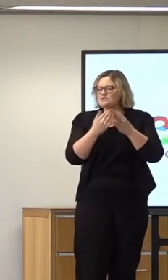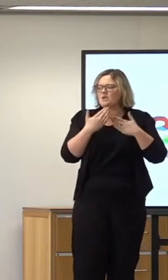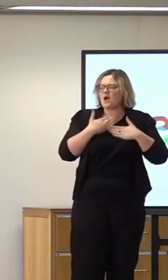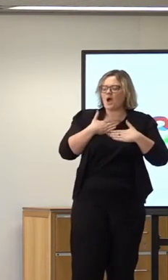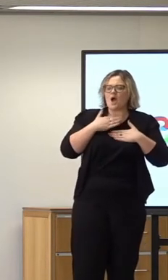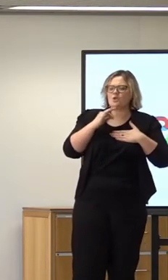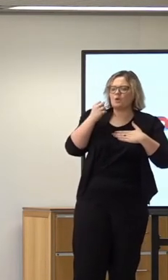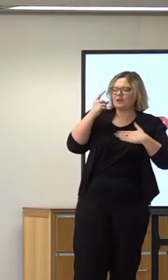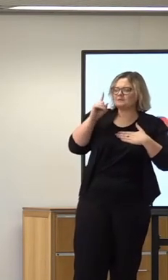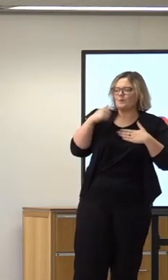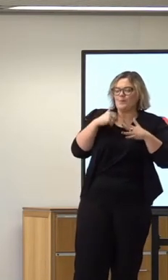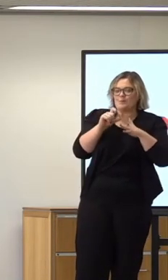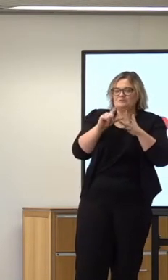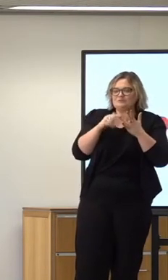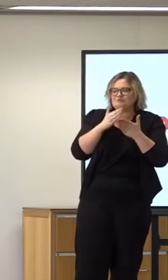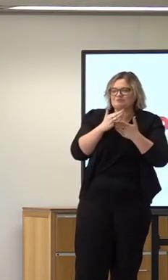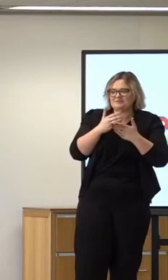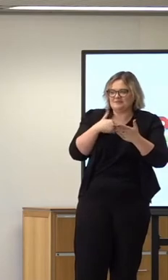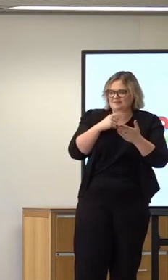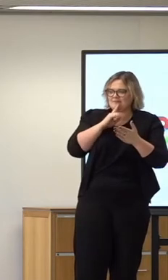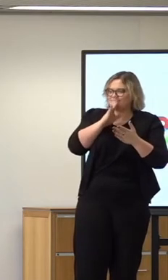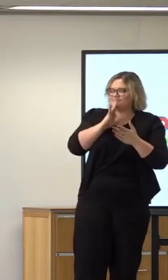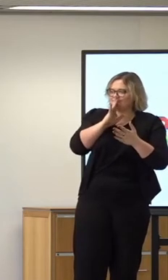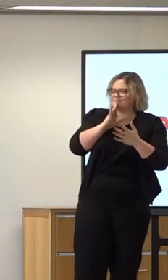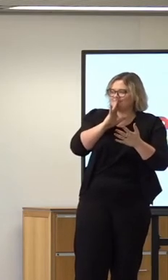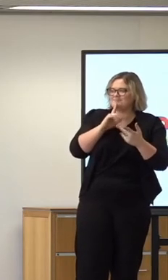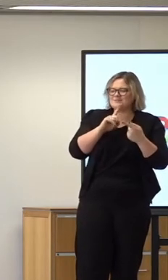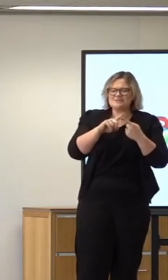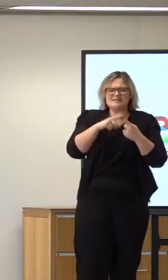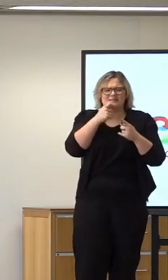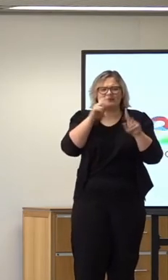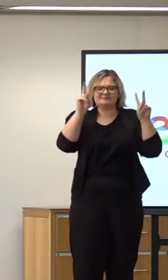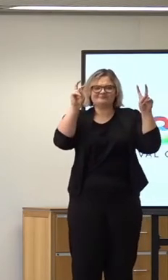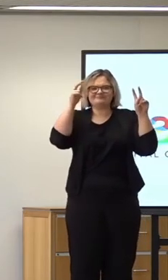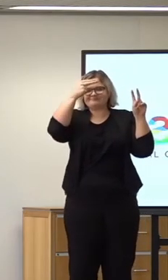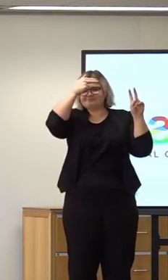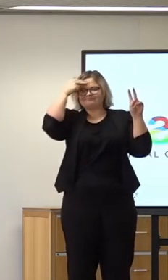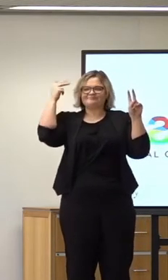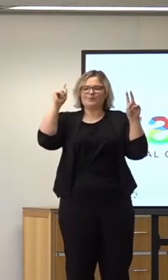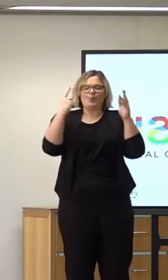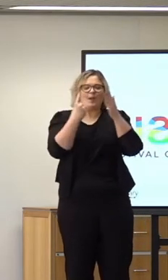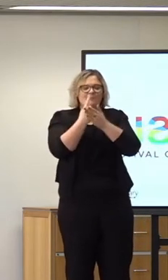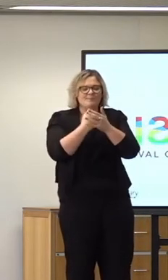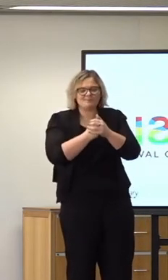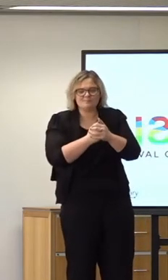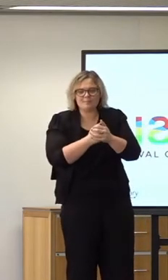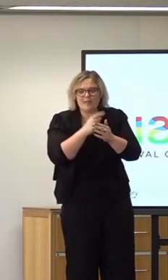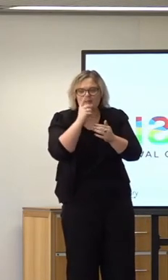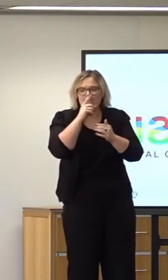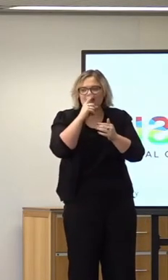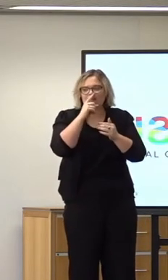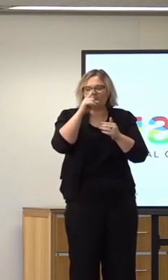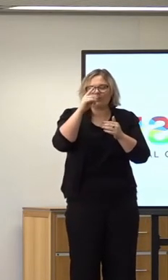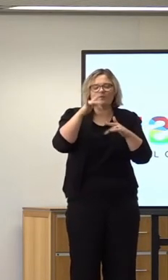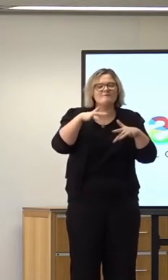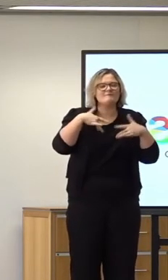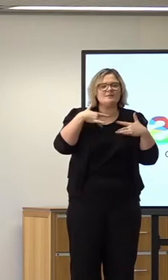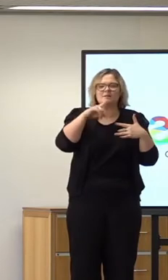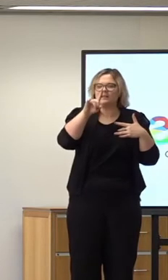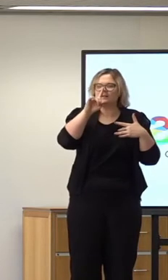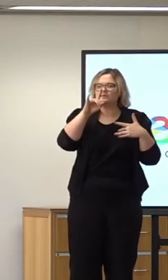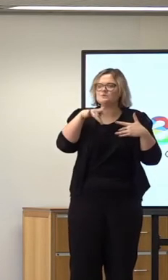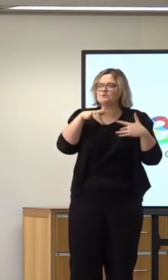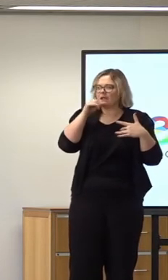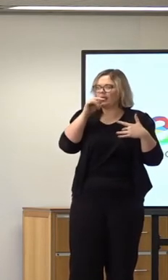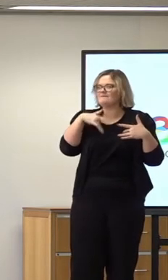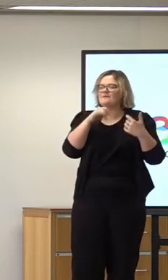what we do at most times, but so there is a certain stigma around that as well. And I think people's ability to feel free